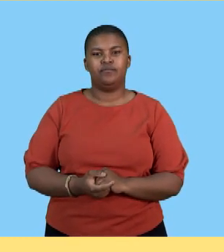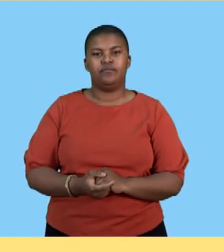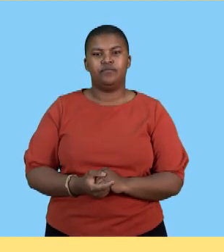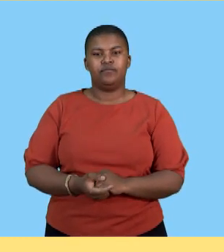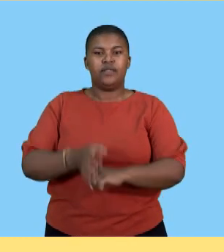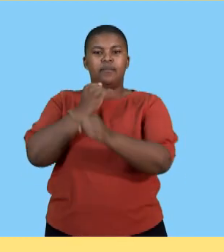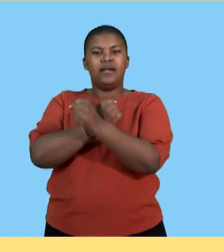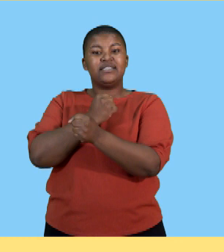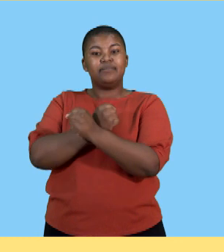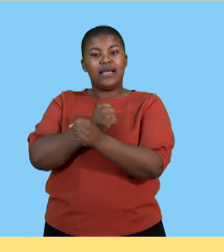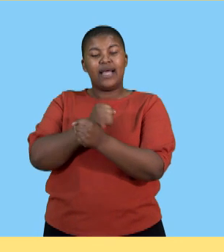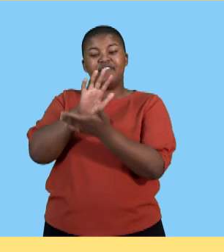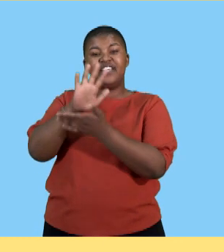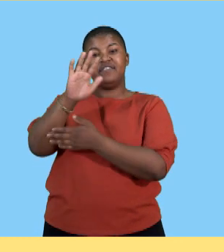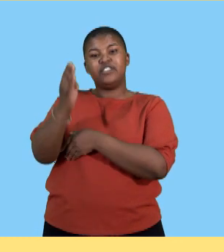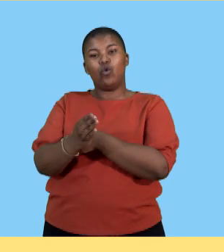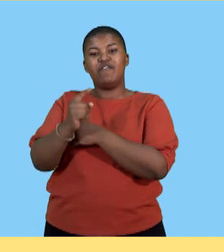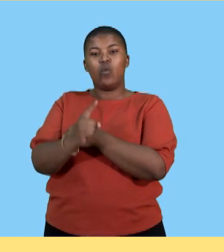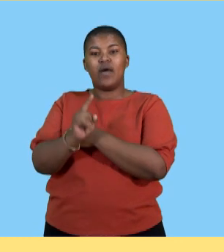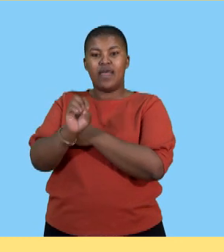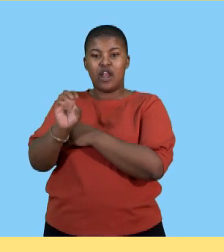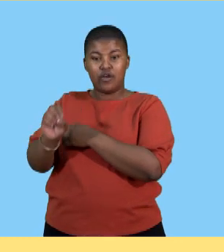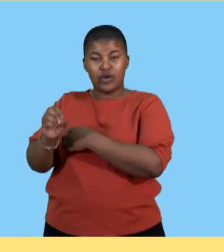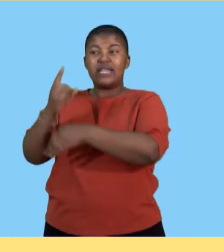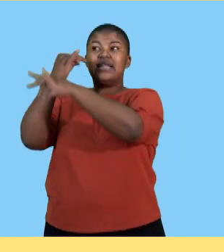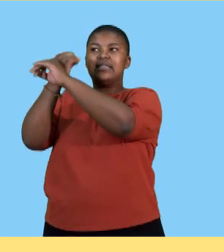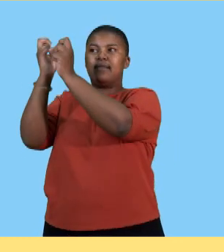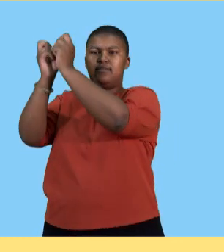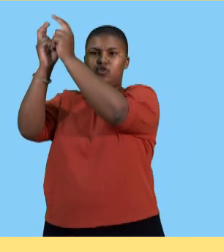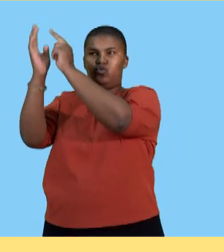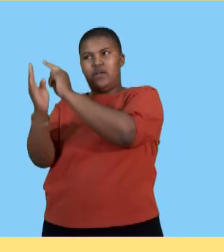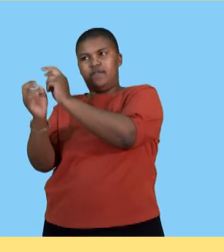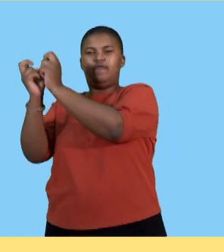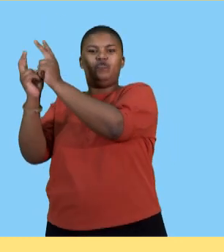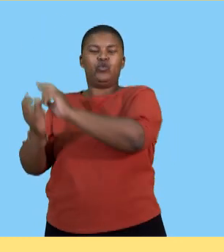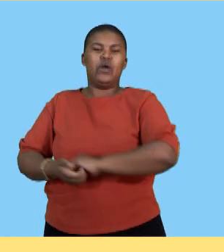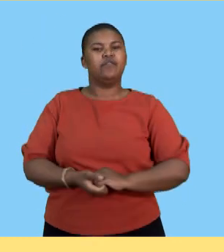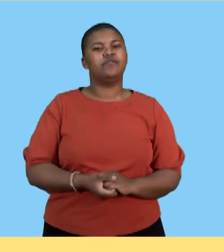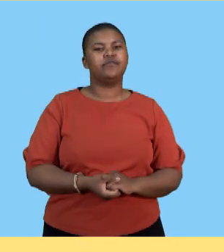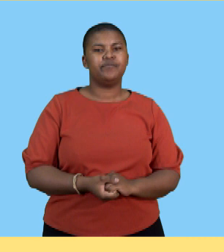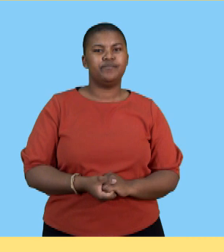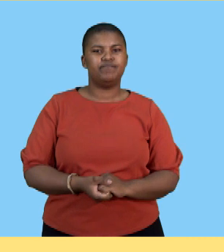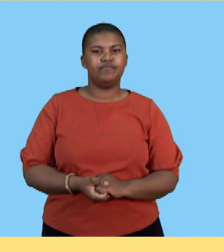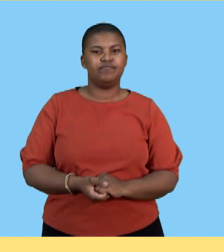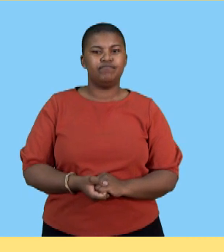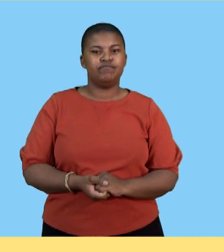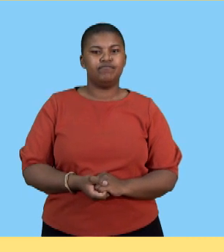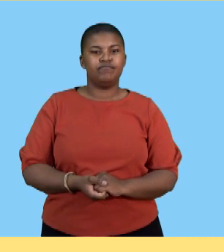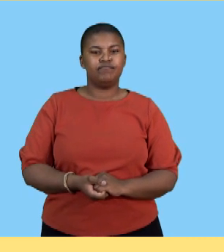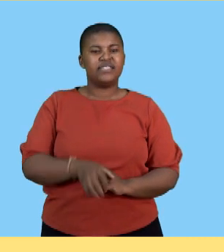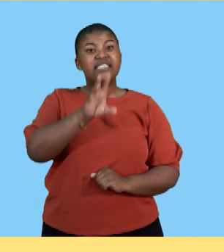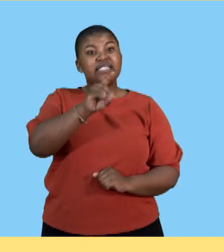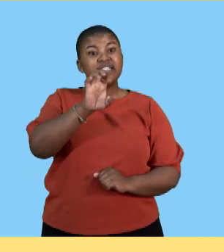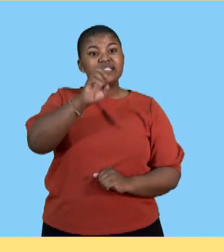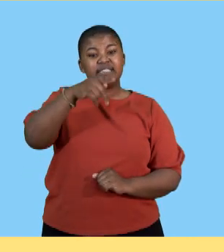180,000. Multiply that by 15 over 100. Multiply by 12 over 12. And your